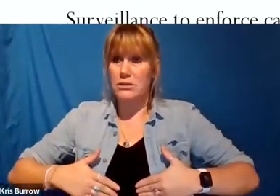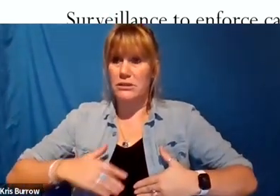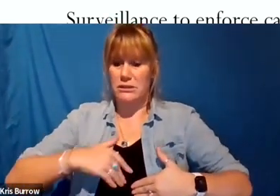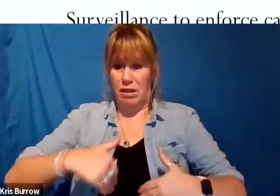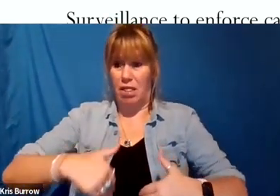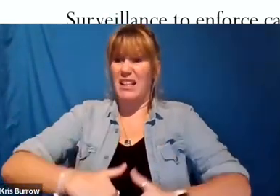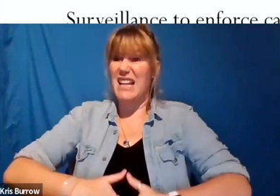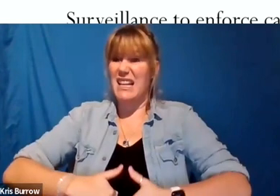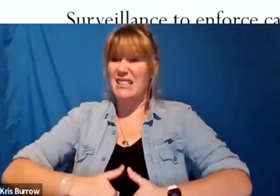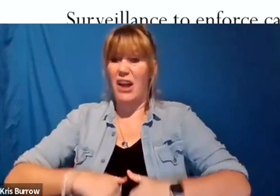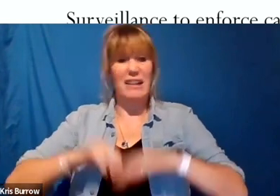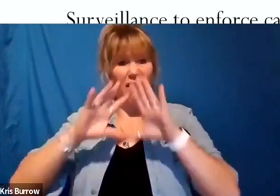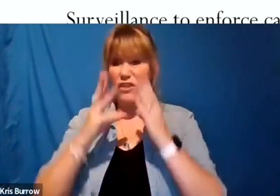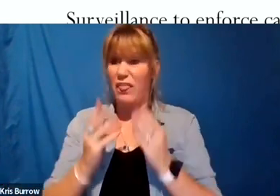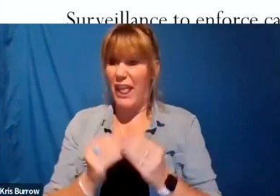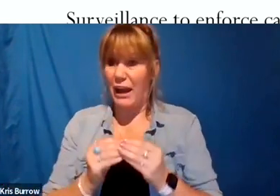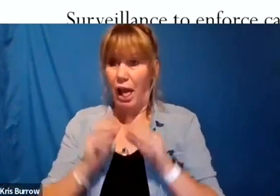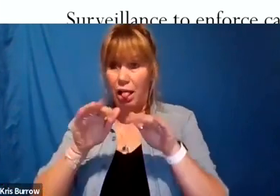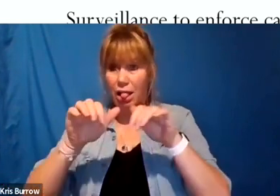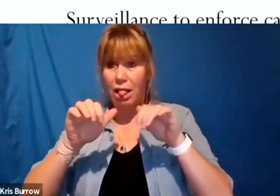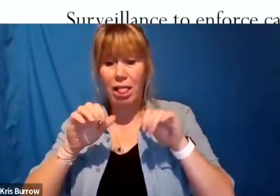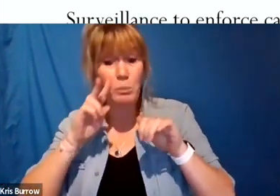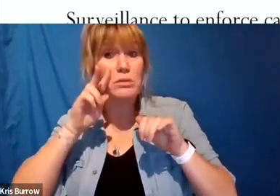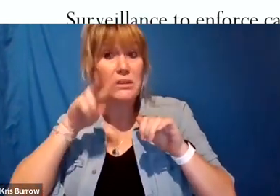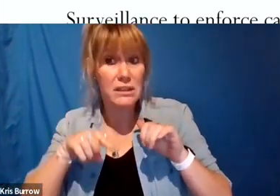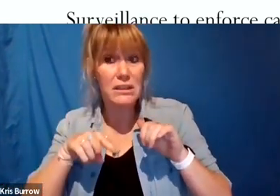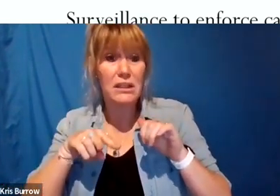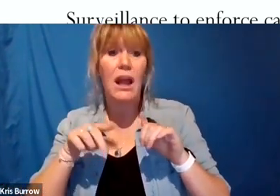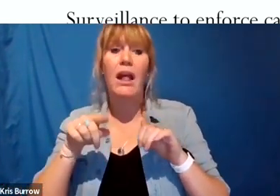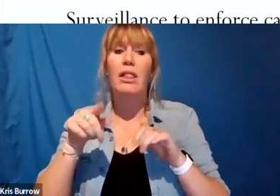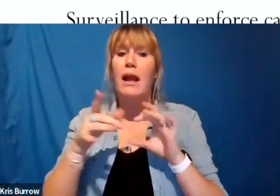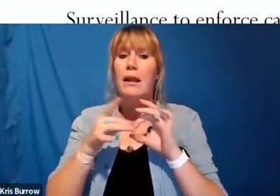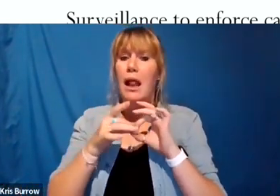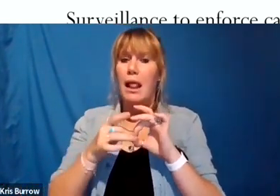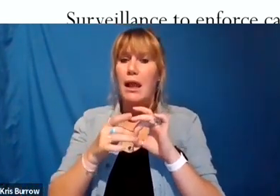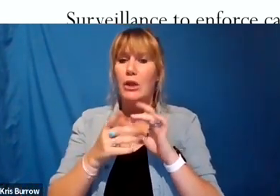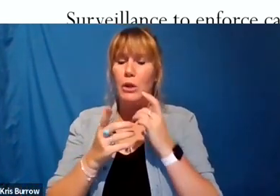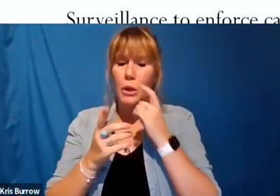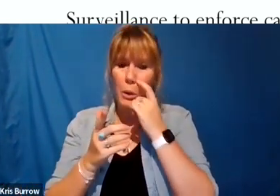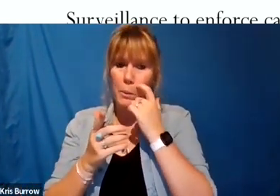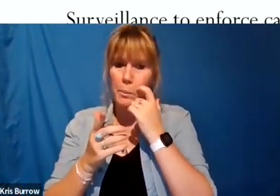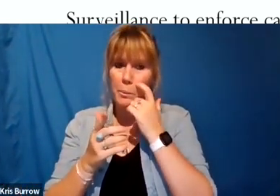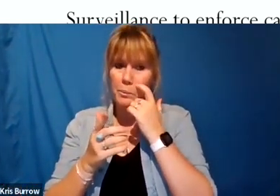That followed through to a Victorian tradition of a sideshow where the other was